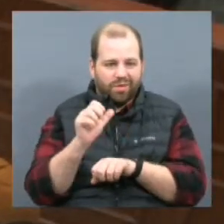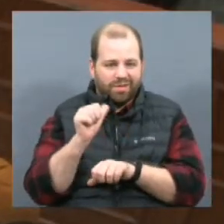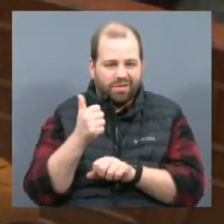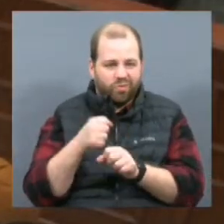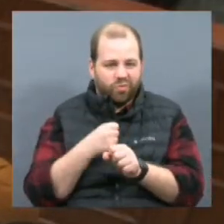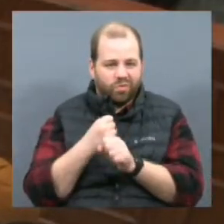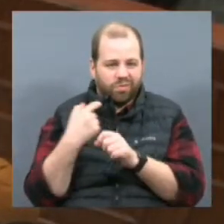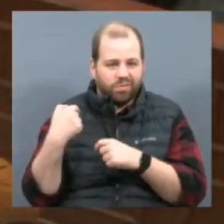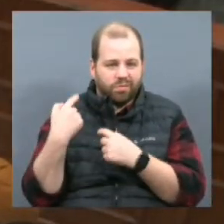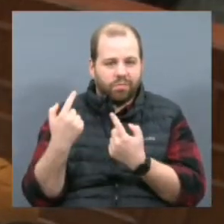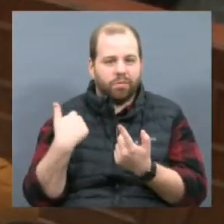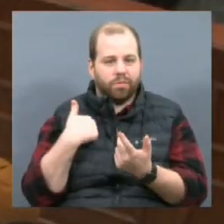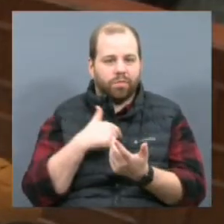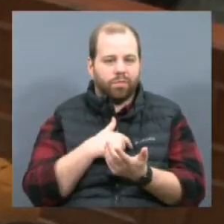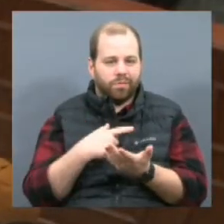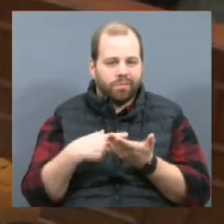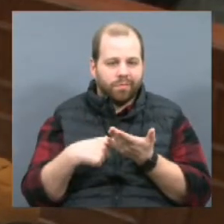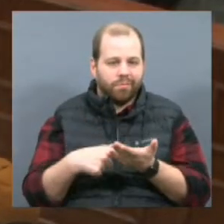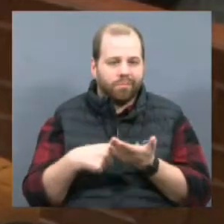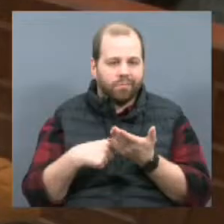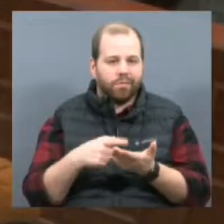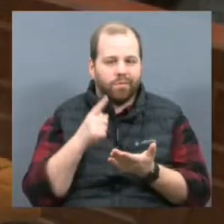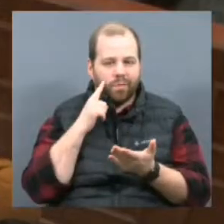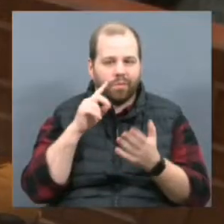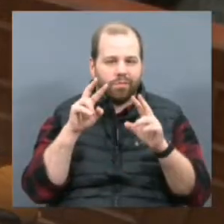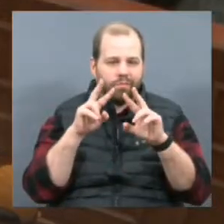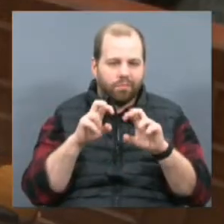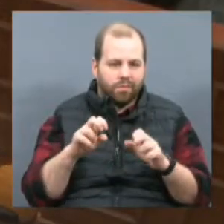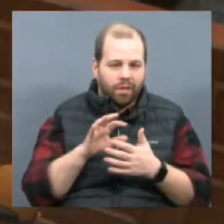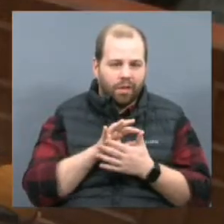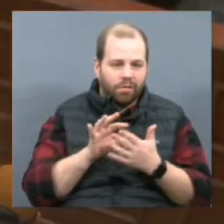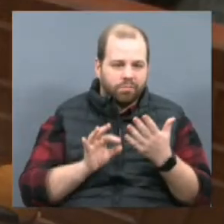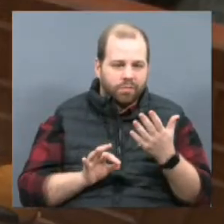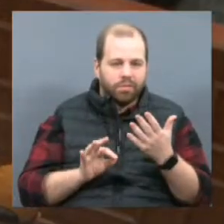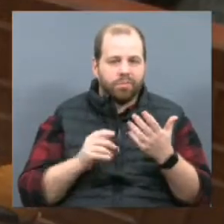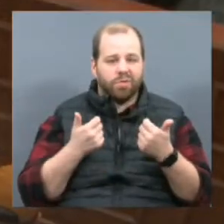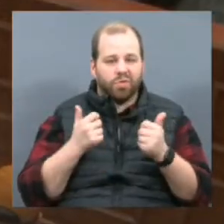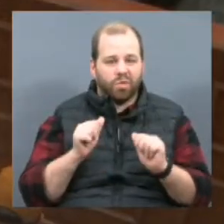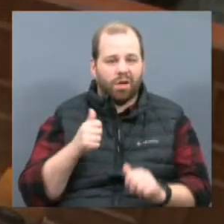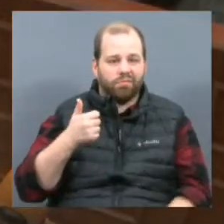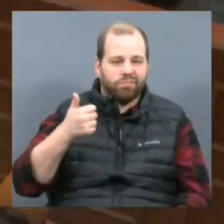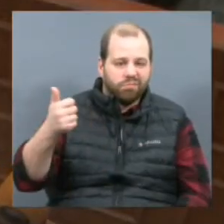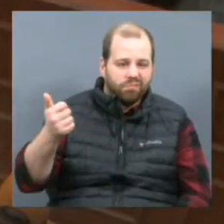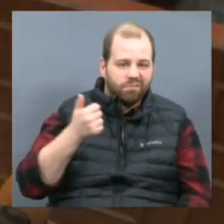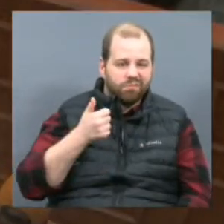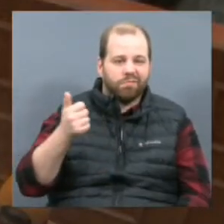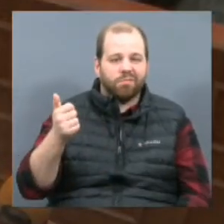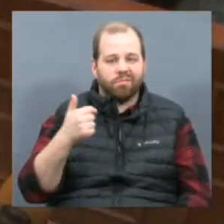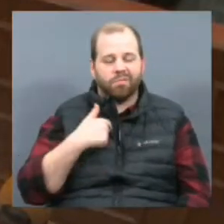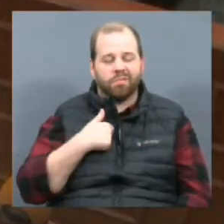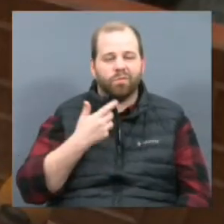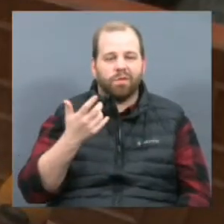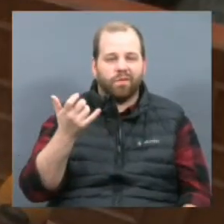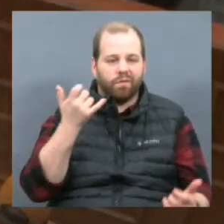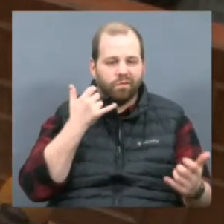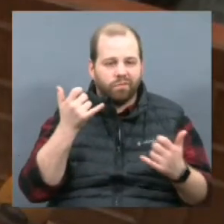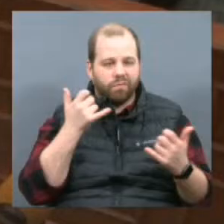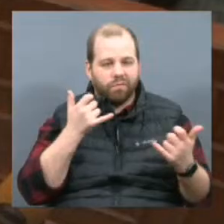So we have discussed it. We have looked at options. You know, we did try to shuttle. We've watched it. We've heard phone